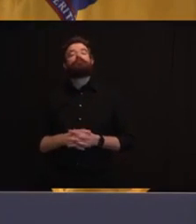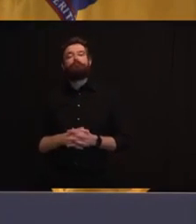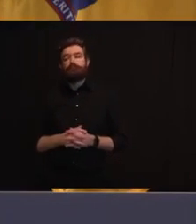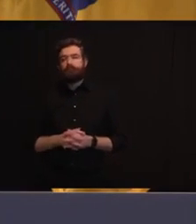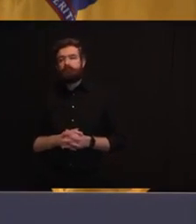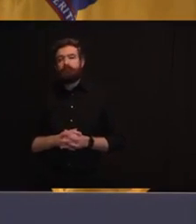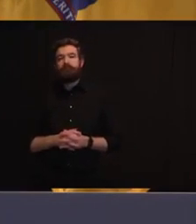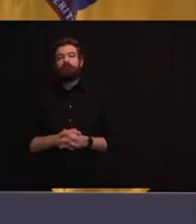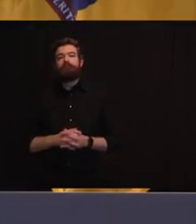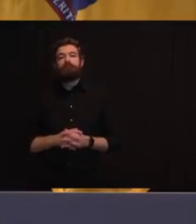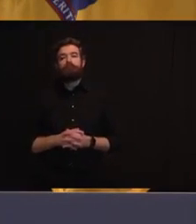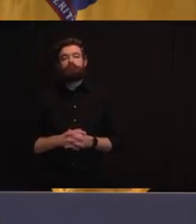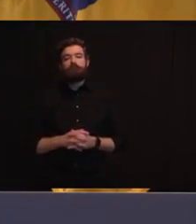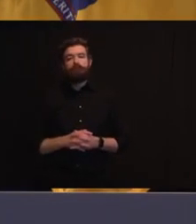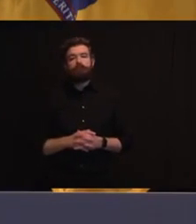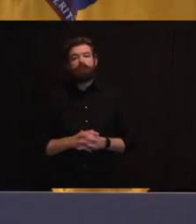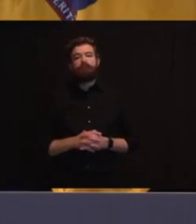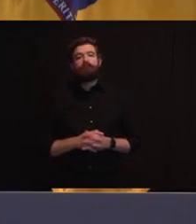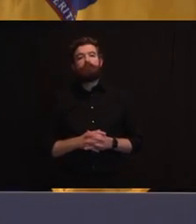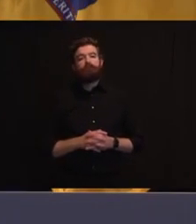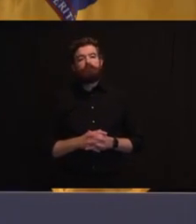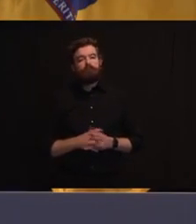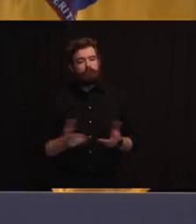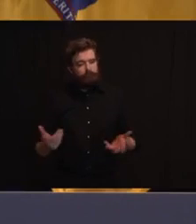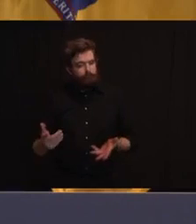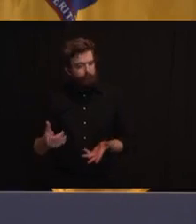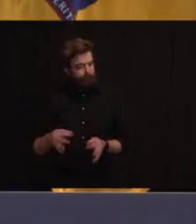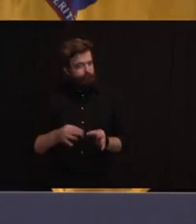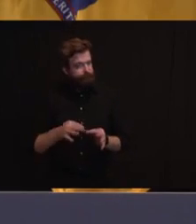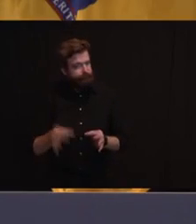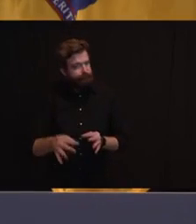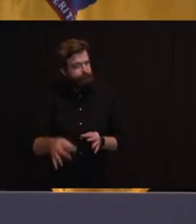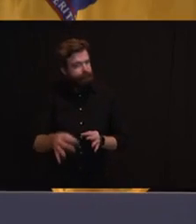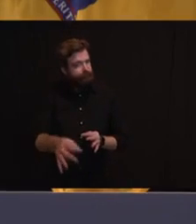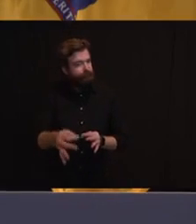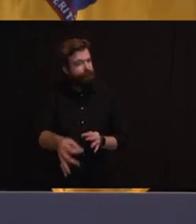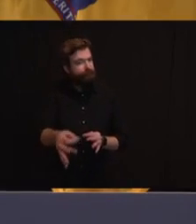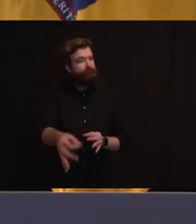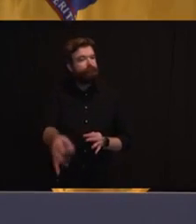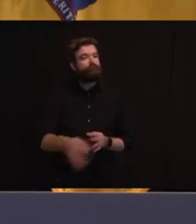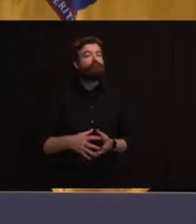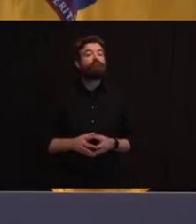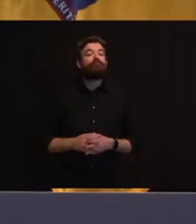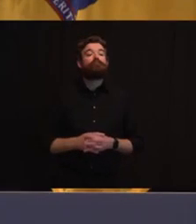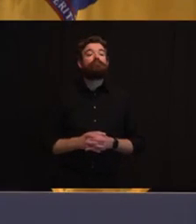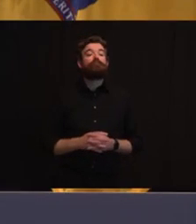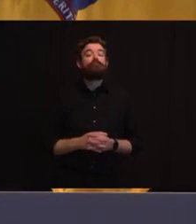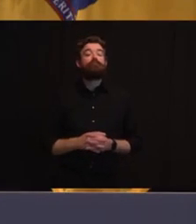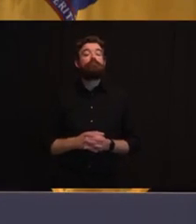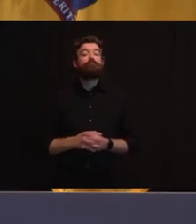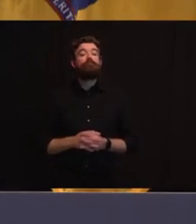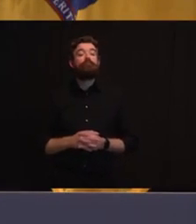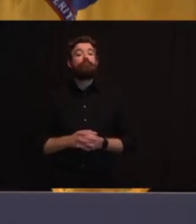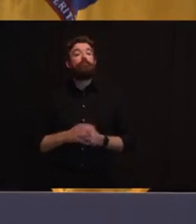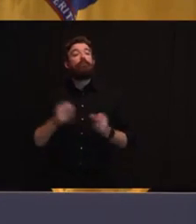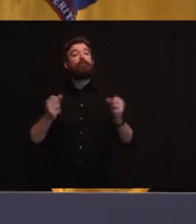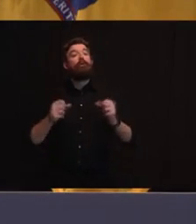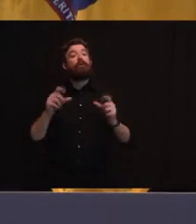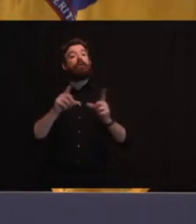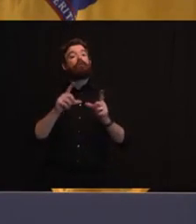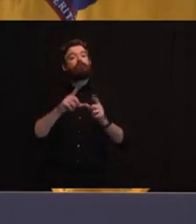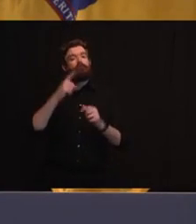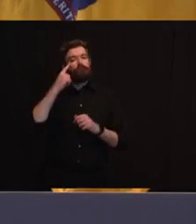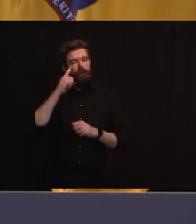past, at this point, years. It's also smart for the rest of us. Every state that's done this has safer roads.